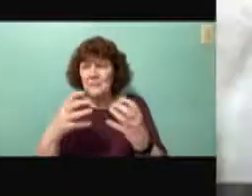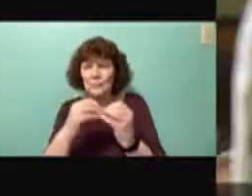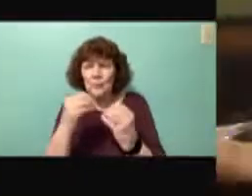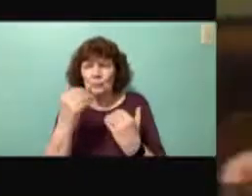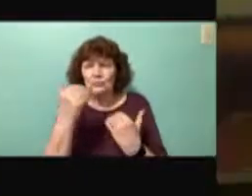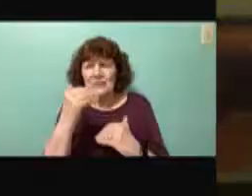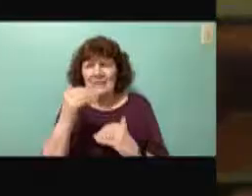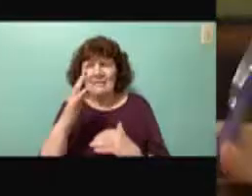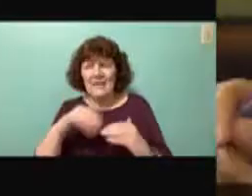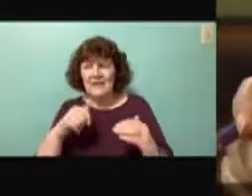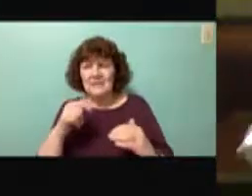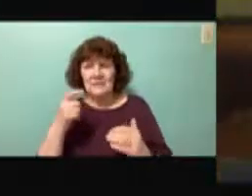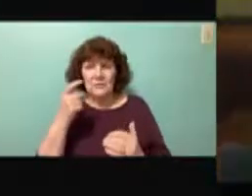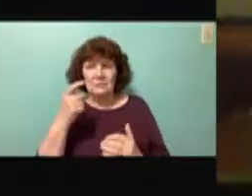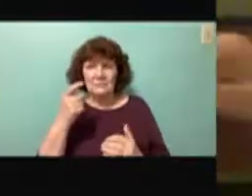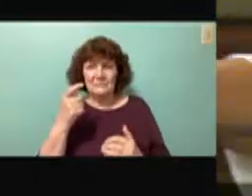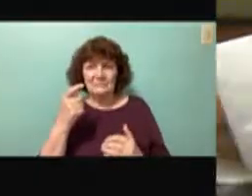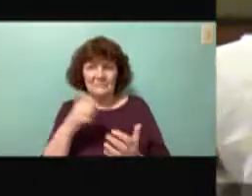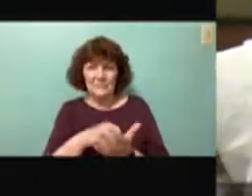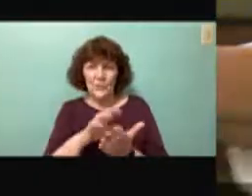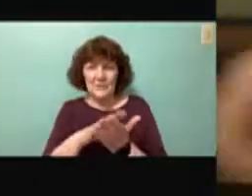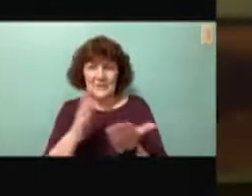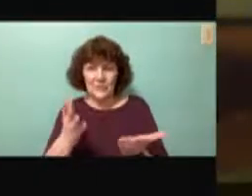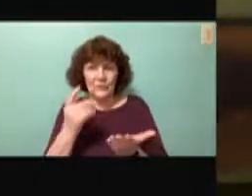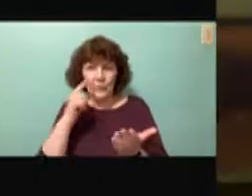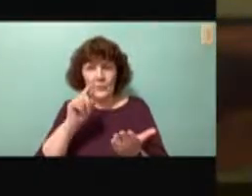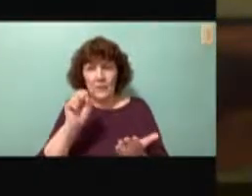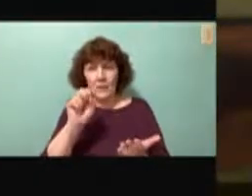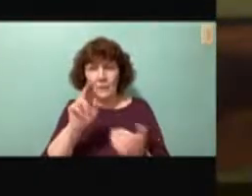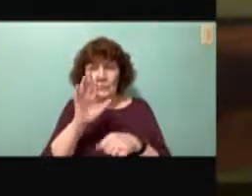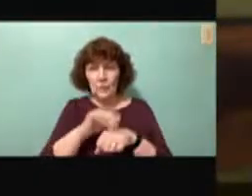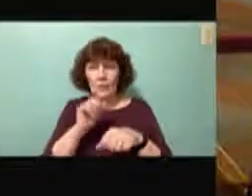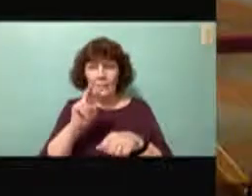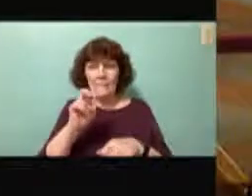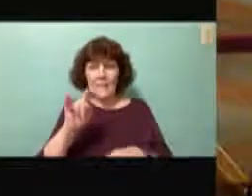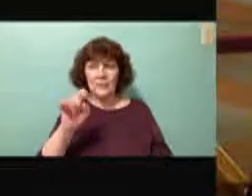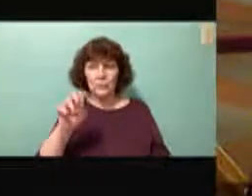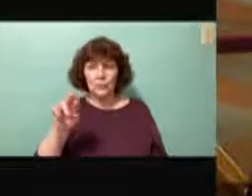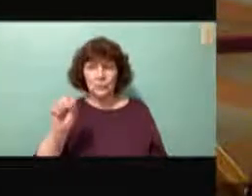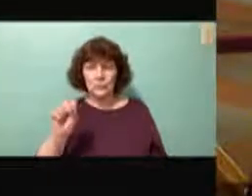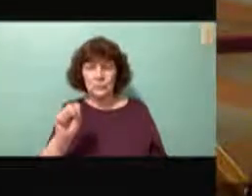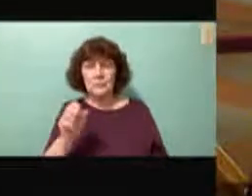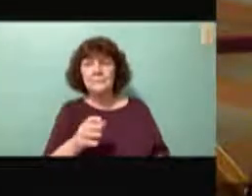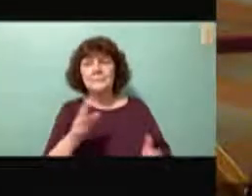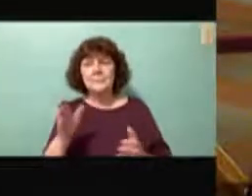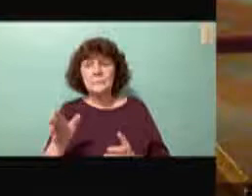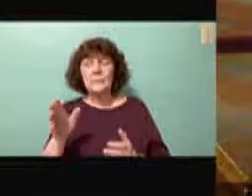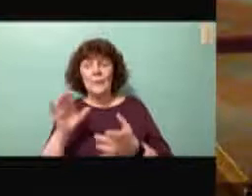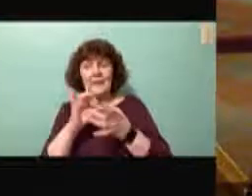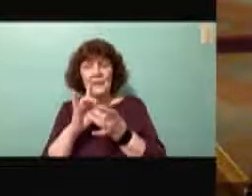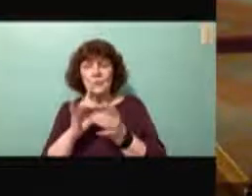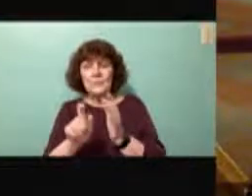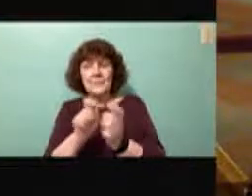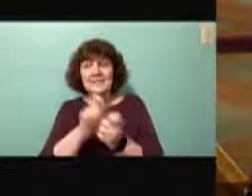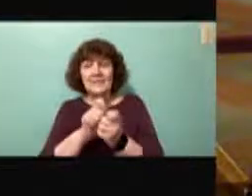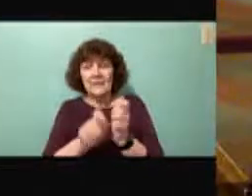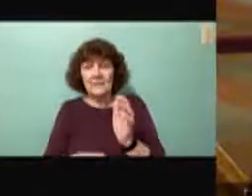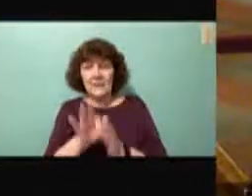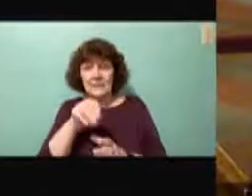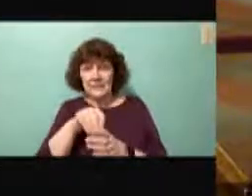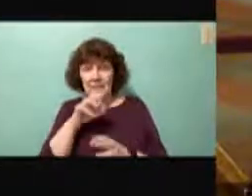for those on-call vendors. As relates to some of the specific findings in the report,